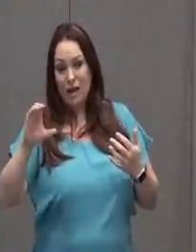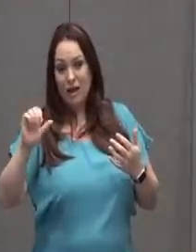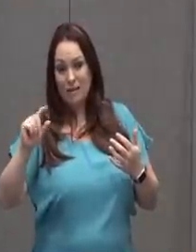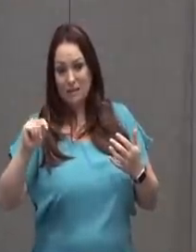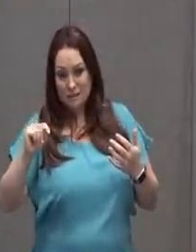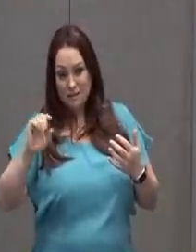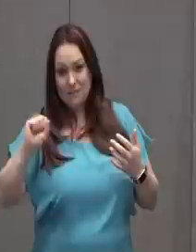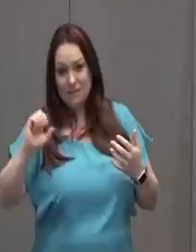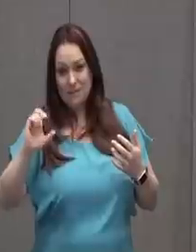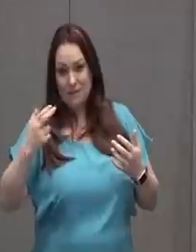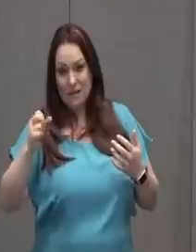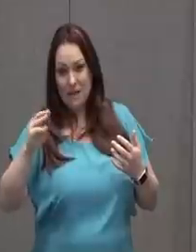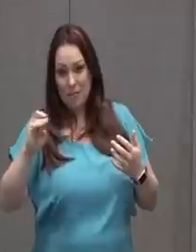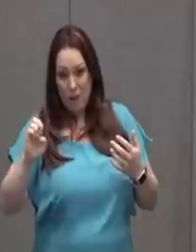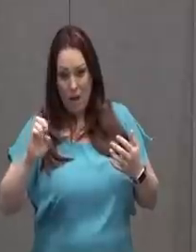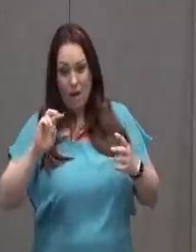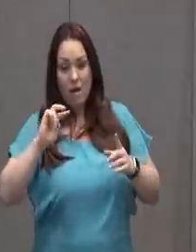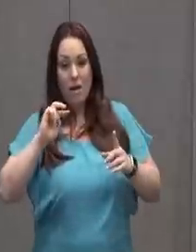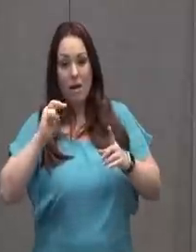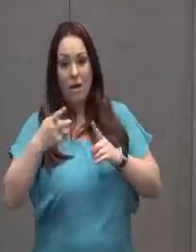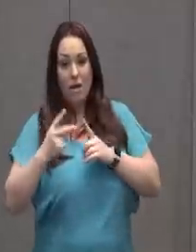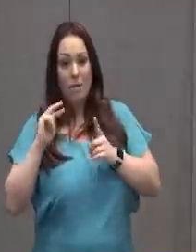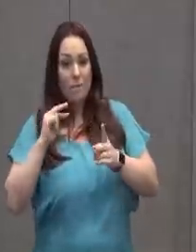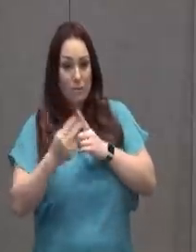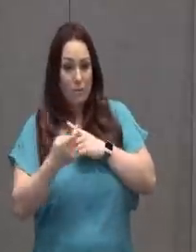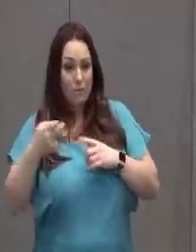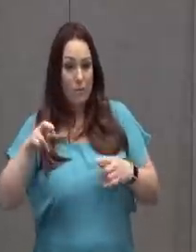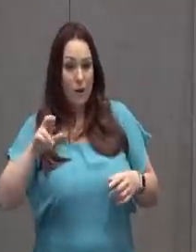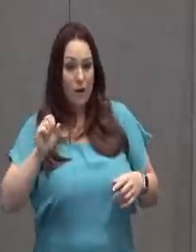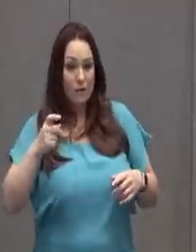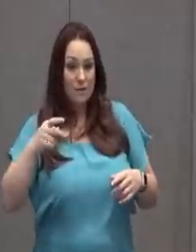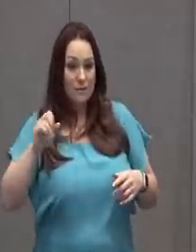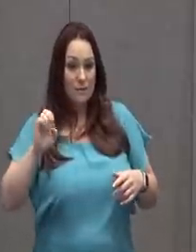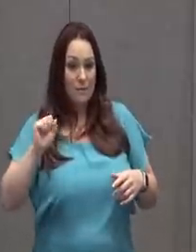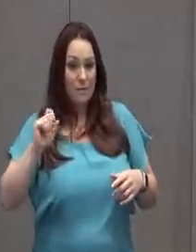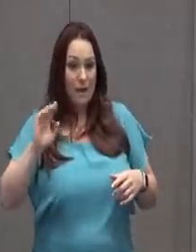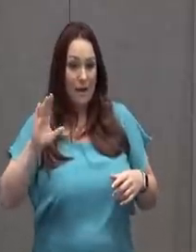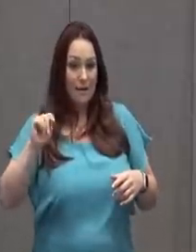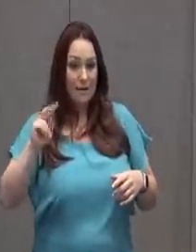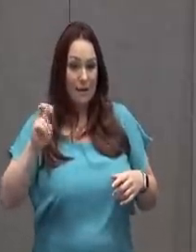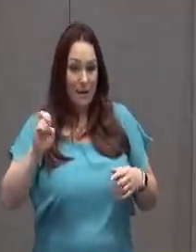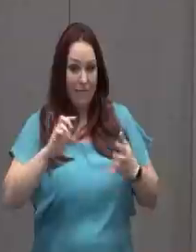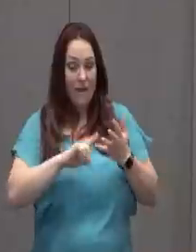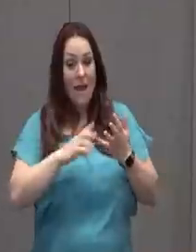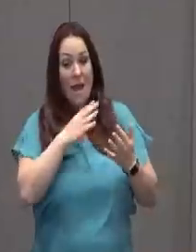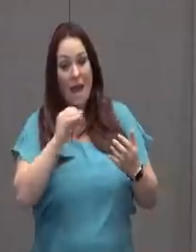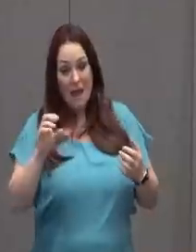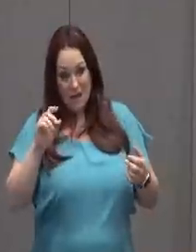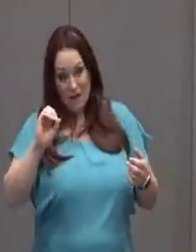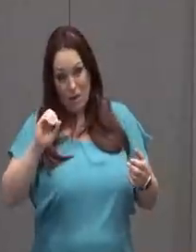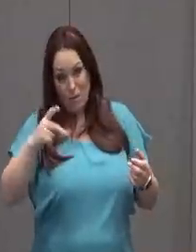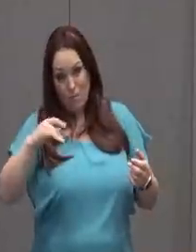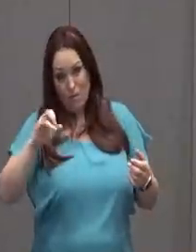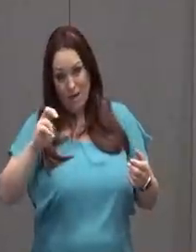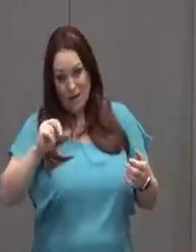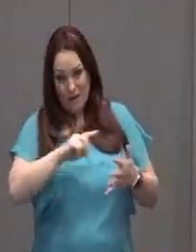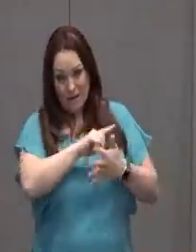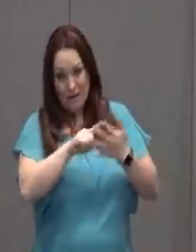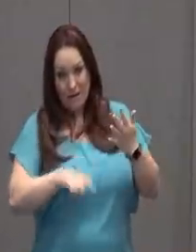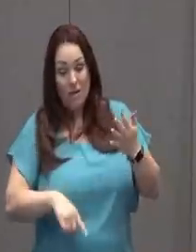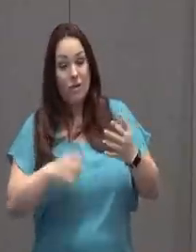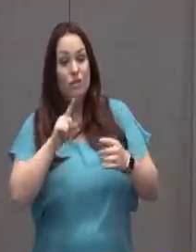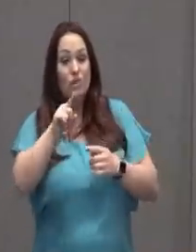whenever you hear us talk about or discuss some of these words and put it into context with our discussions, make sure you add a